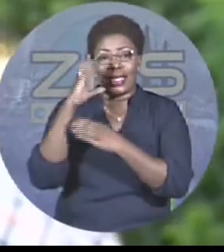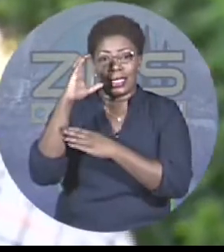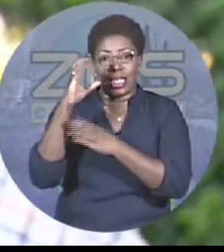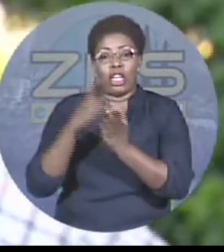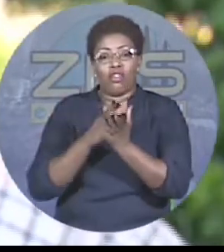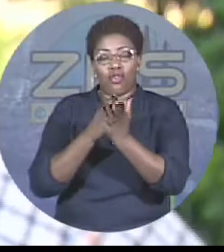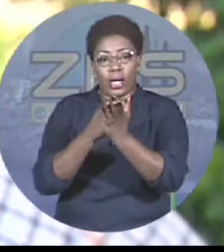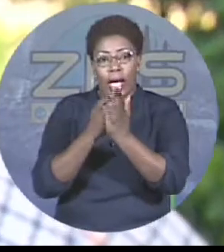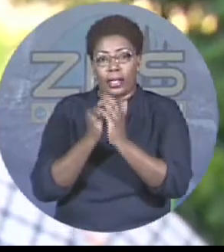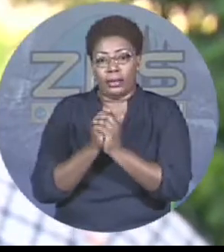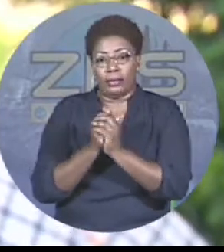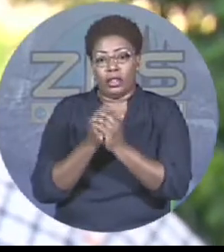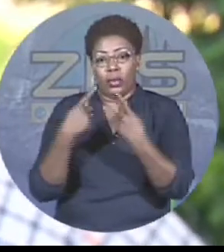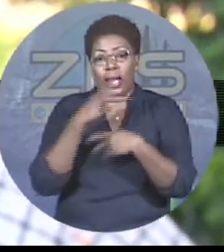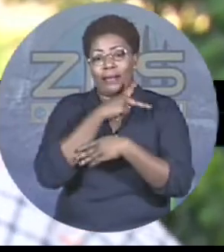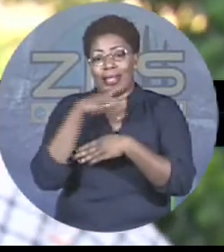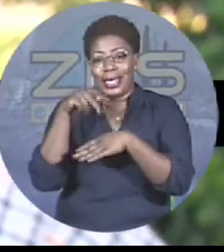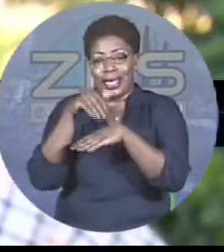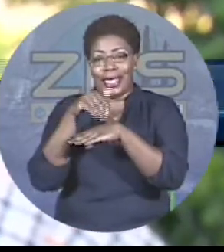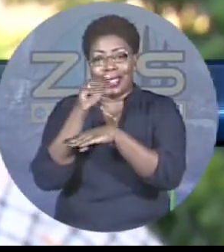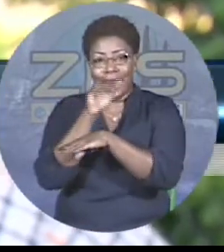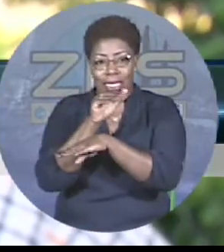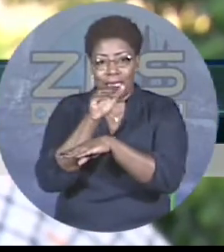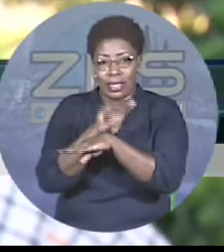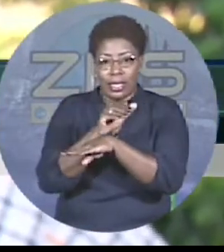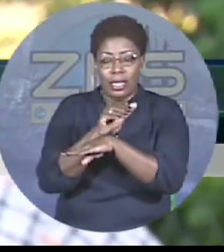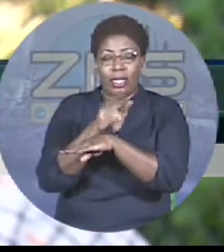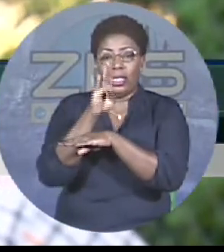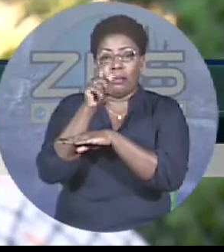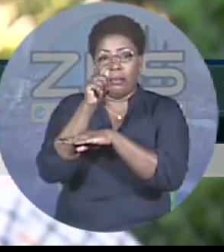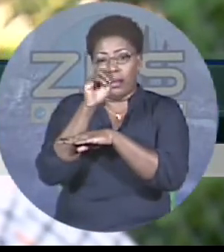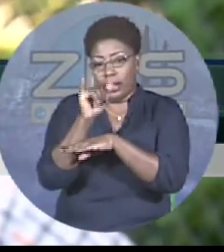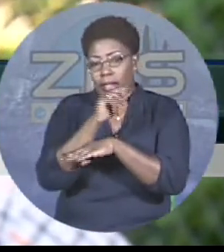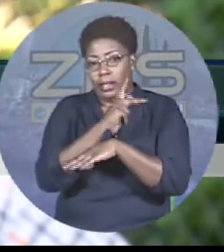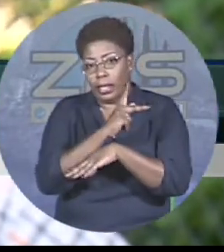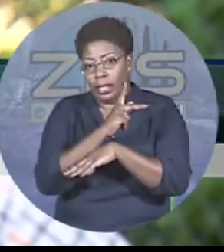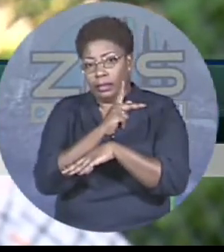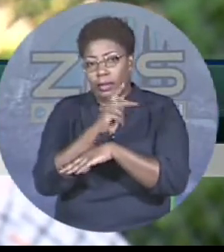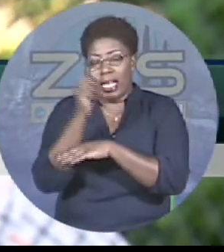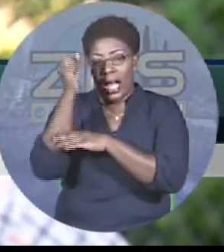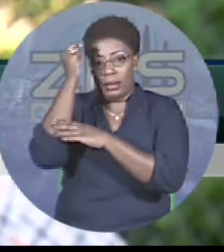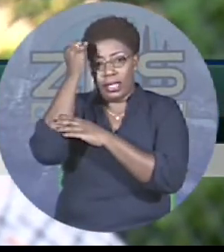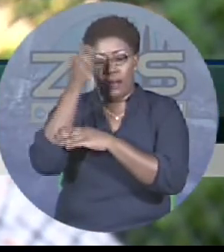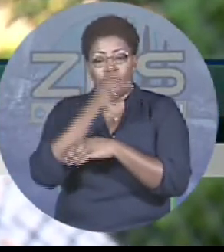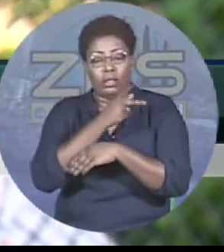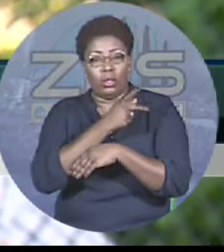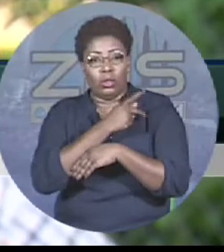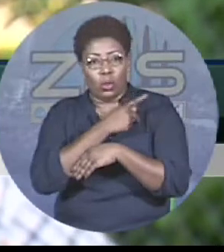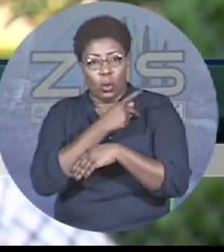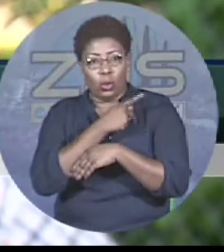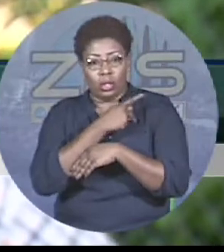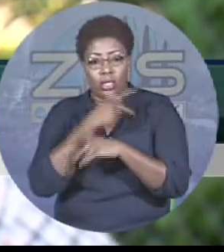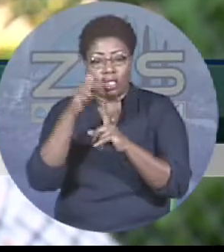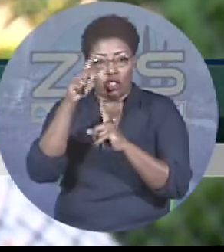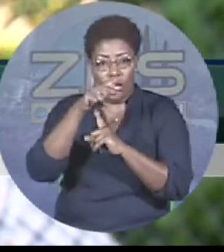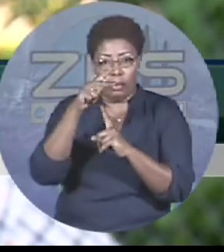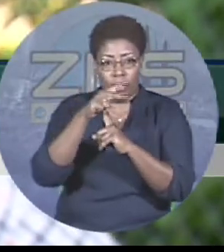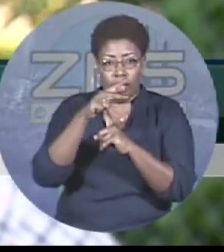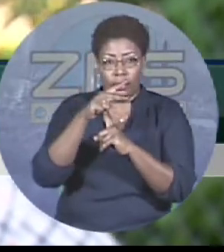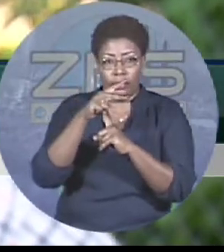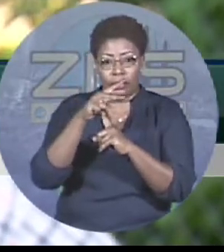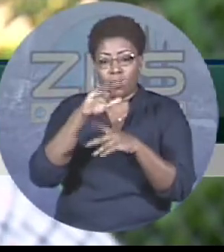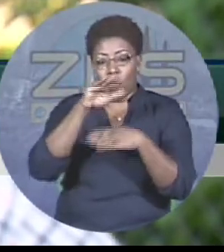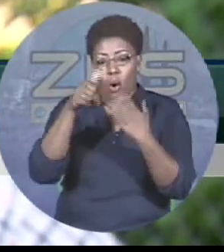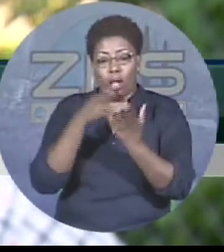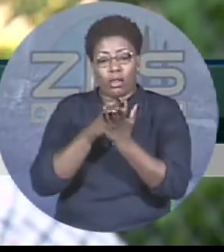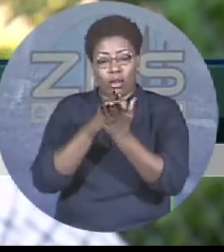Oh, we have King of Knights, that's Stefano Camp. We have the Rudy K. Stefan knows, as everybody knows, the champion, all you got, he went